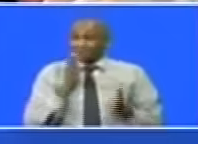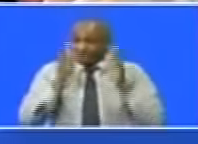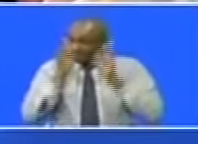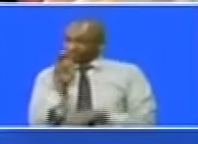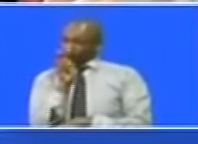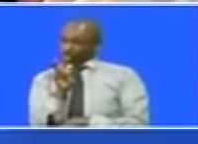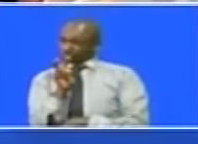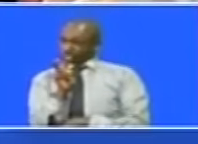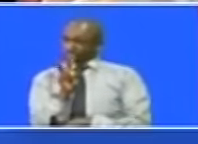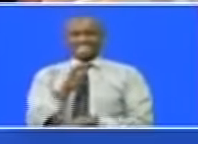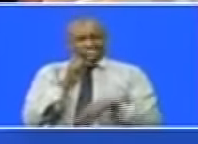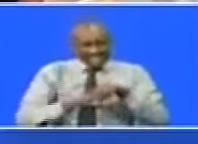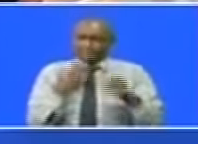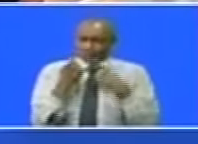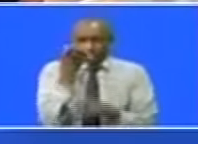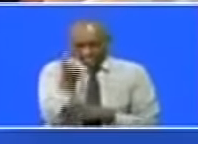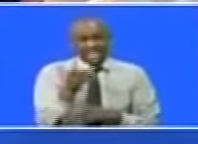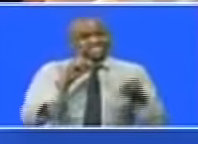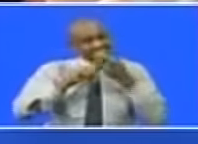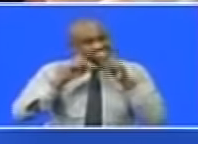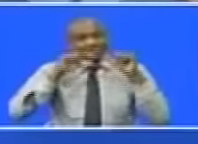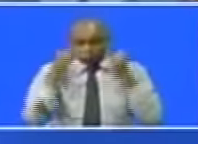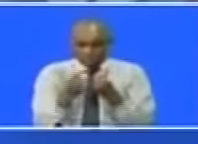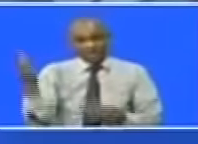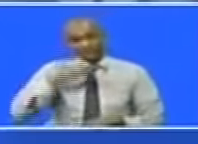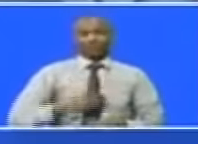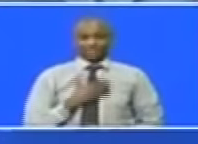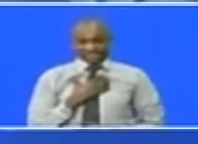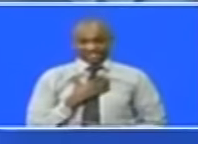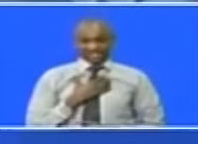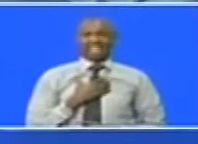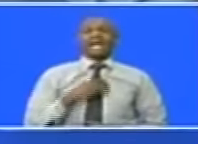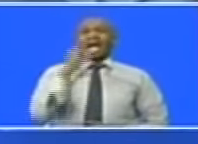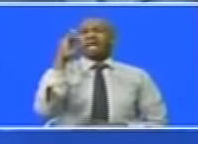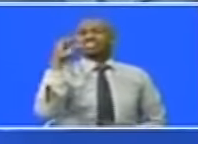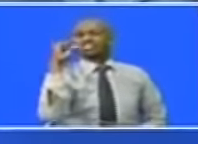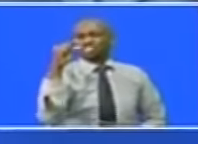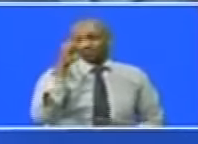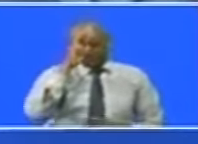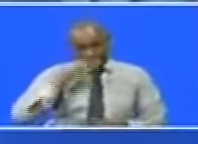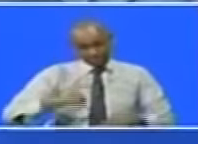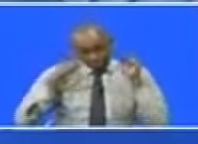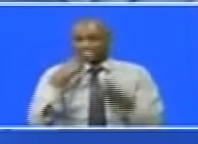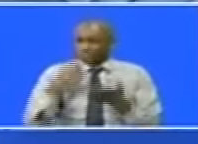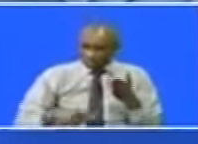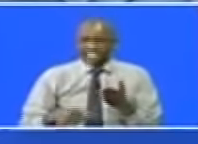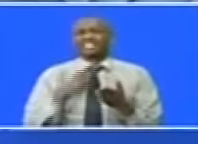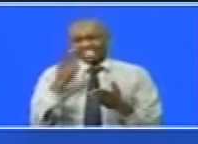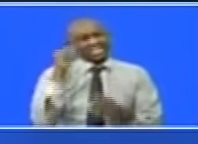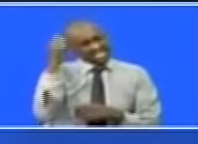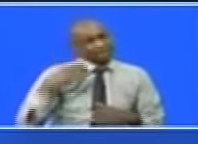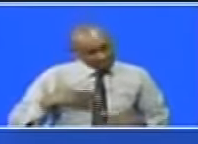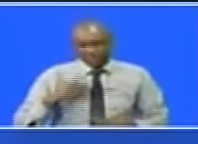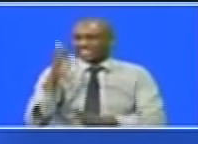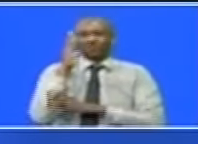you. Speaking during a courtesy call at the Standard Group Limited headquarters, Inspector General of Police Joseph Boinnett has assured Kenyans